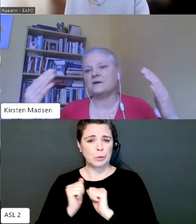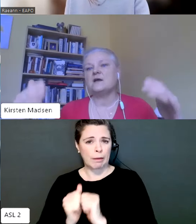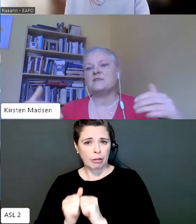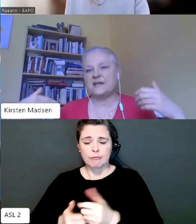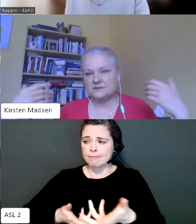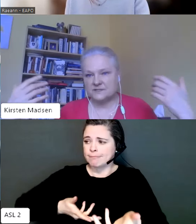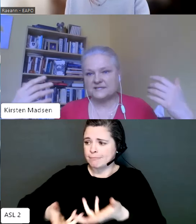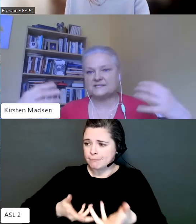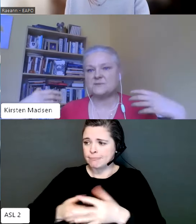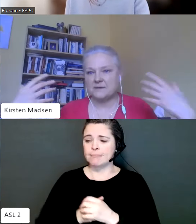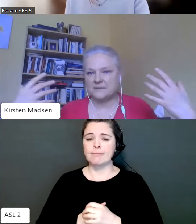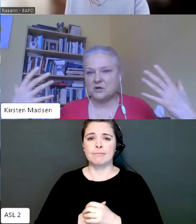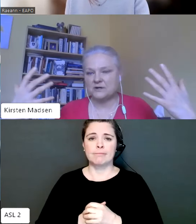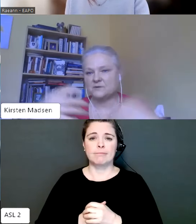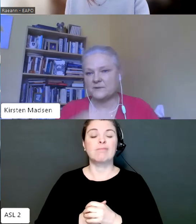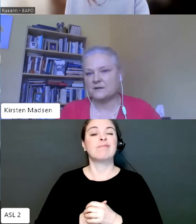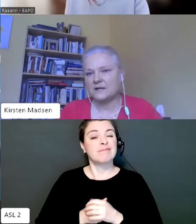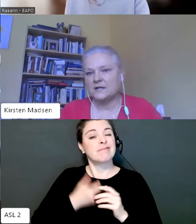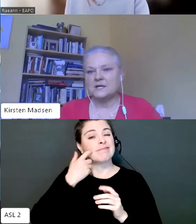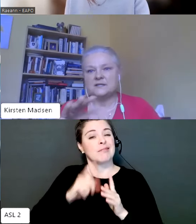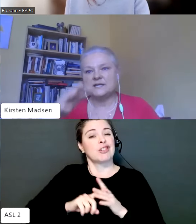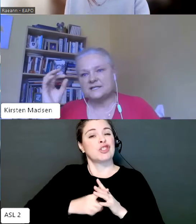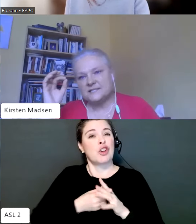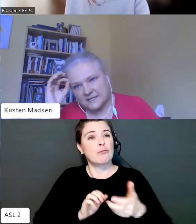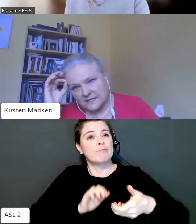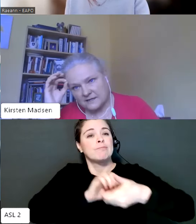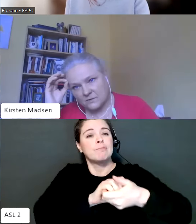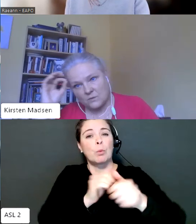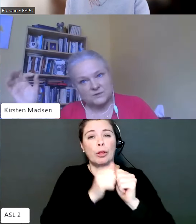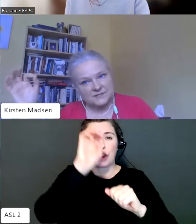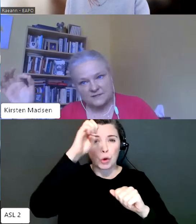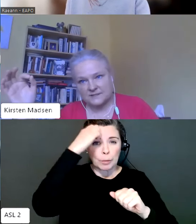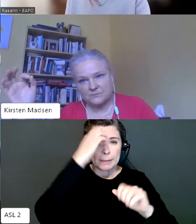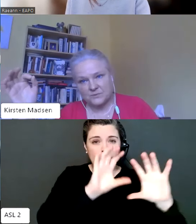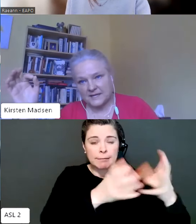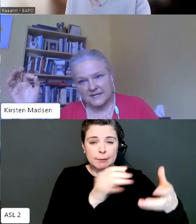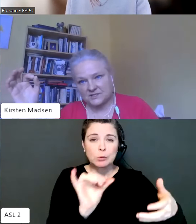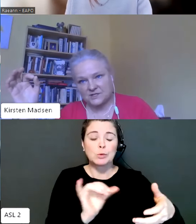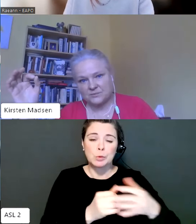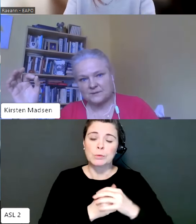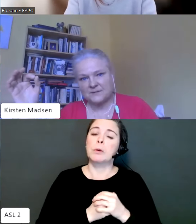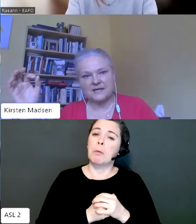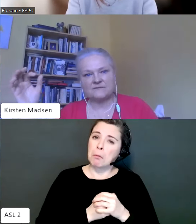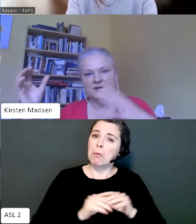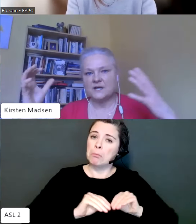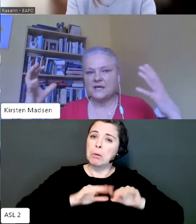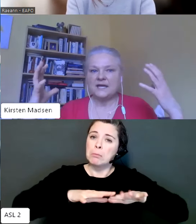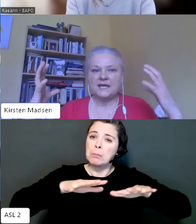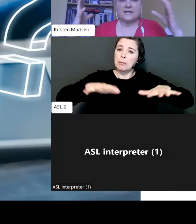where this is becoming part of the radar. The idea of older adults engaging in bullying